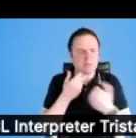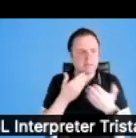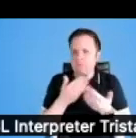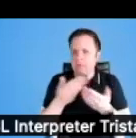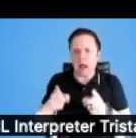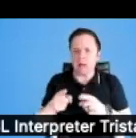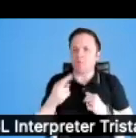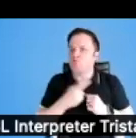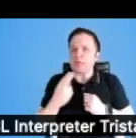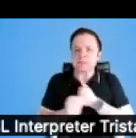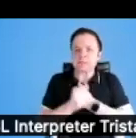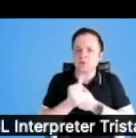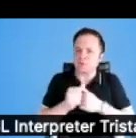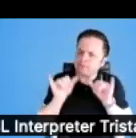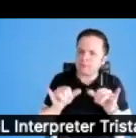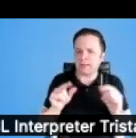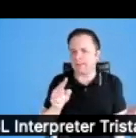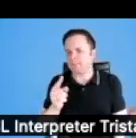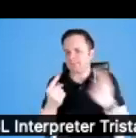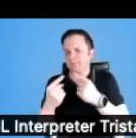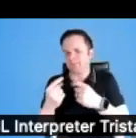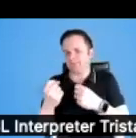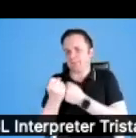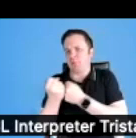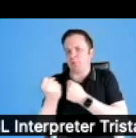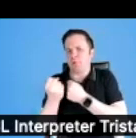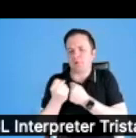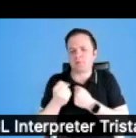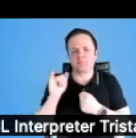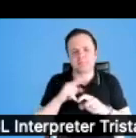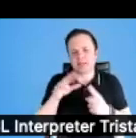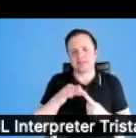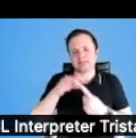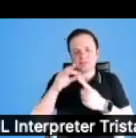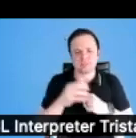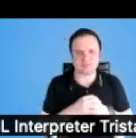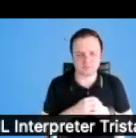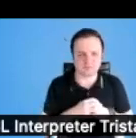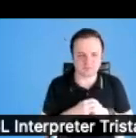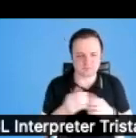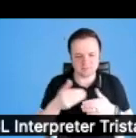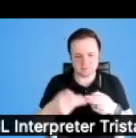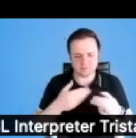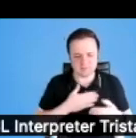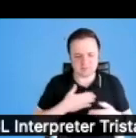risk even. But those were the exceptions, not the rule. So next slide, please.